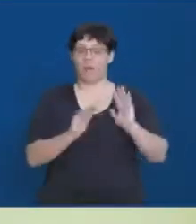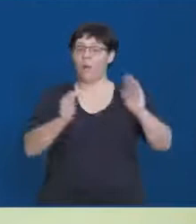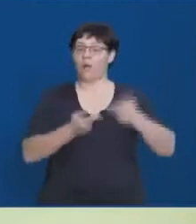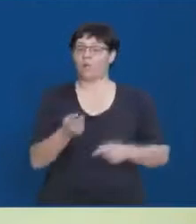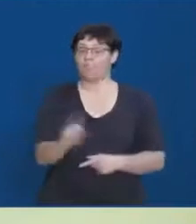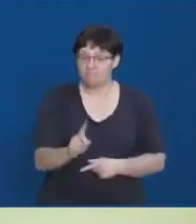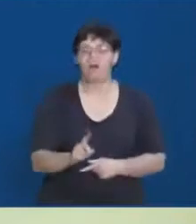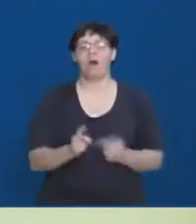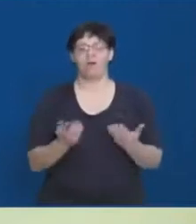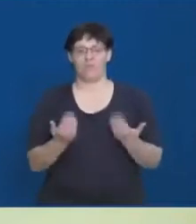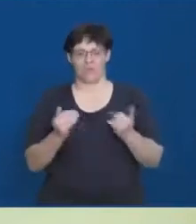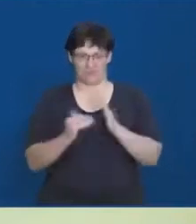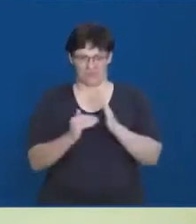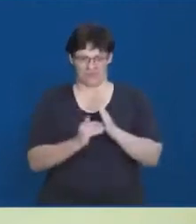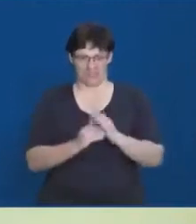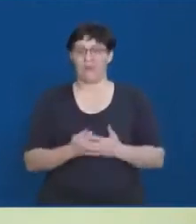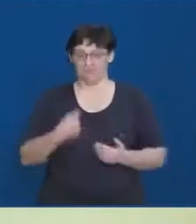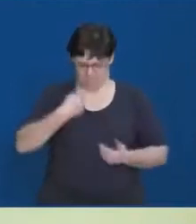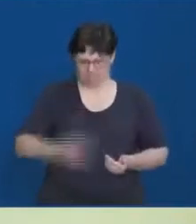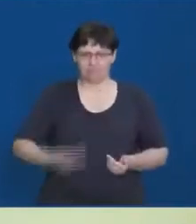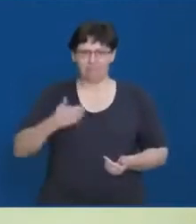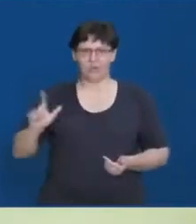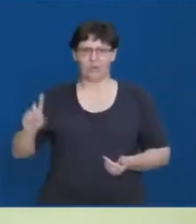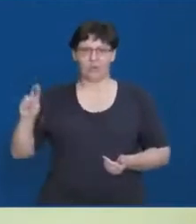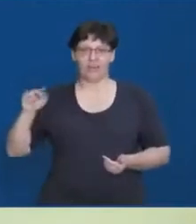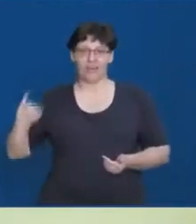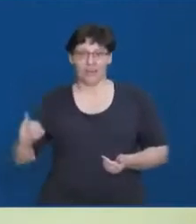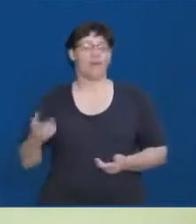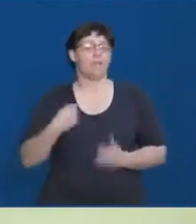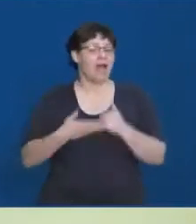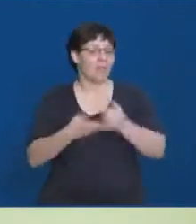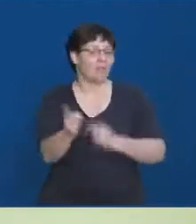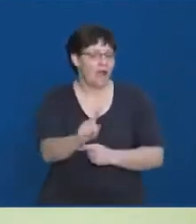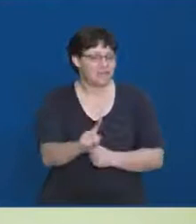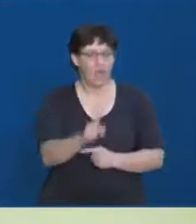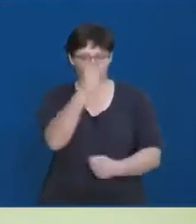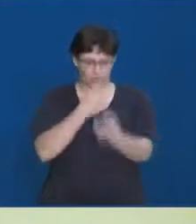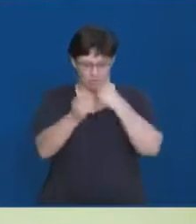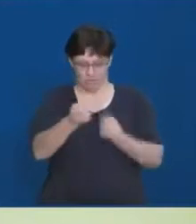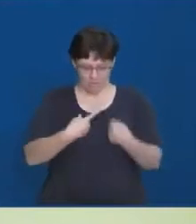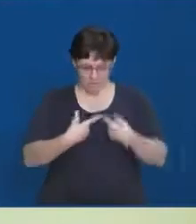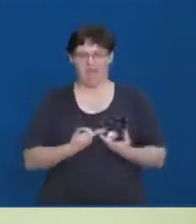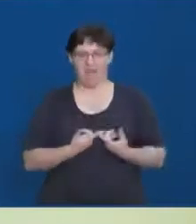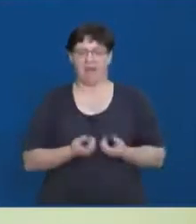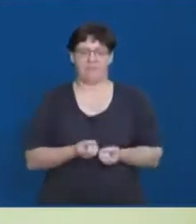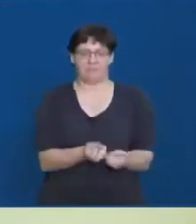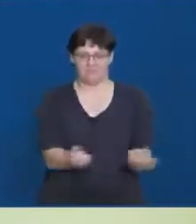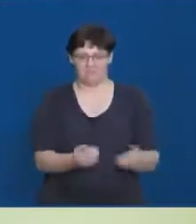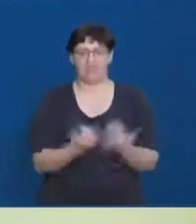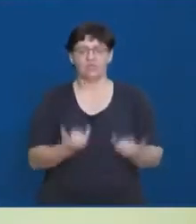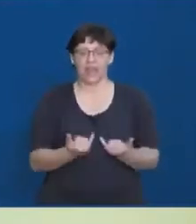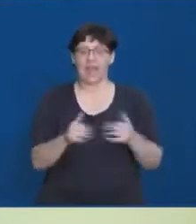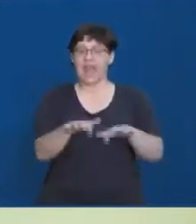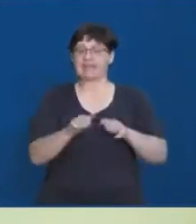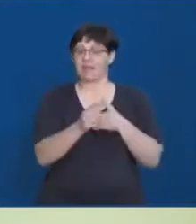Welcome to Wazimatrix. My name is Looney and I'll be assisting you to get all of your questions through to us. Today we're assisting with the